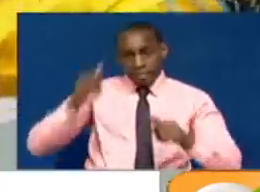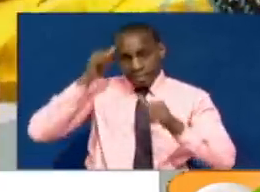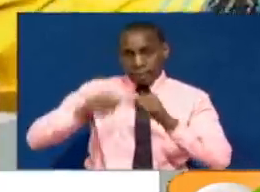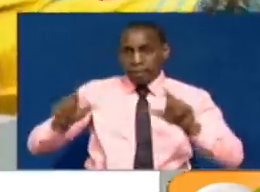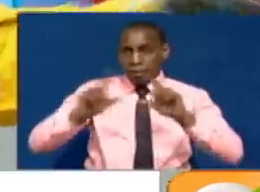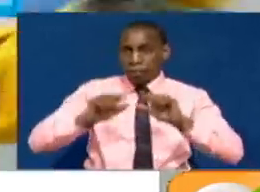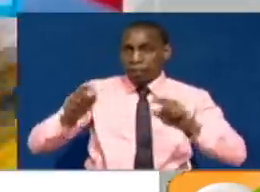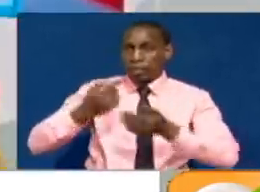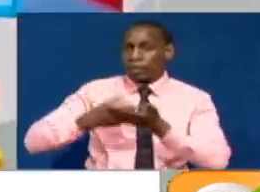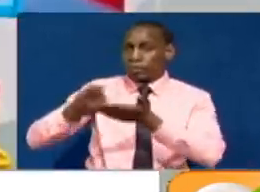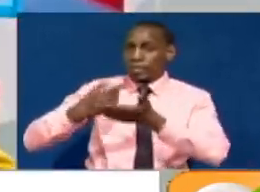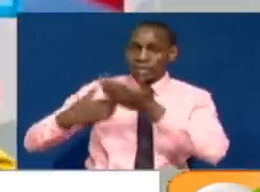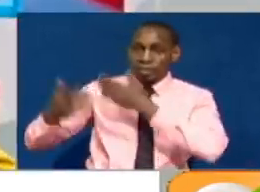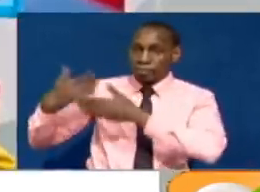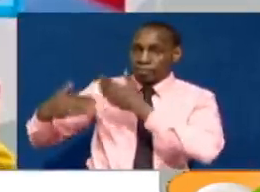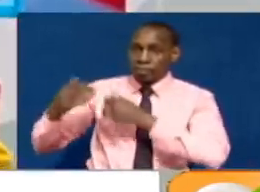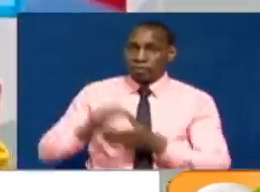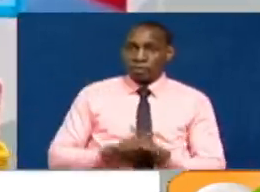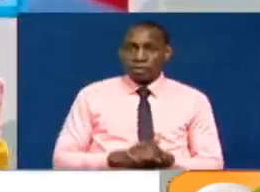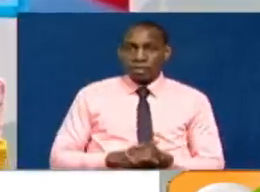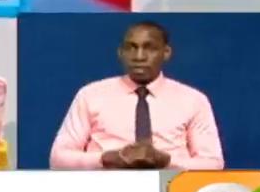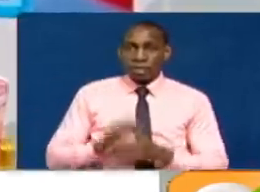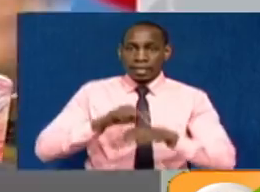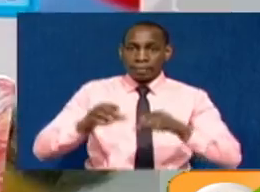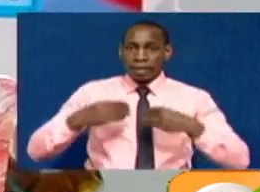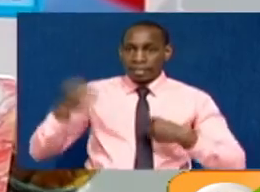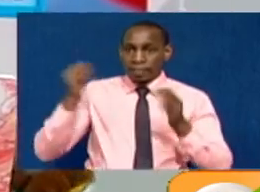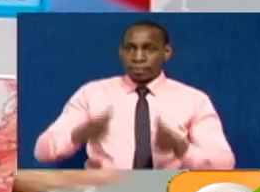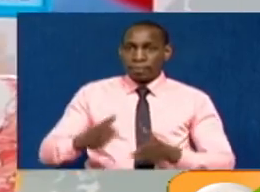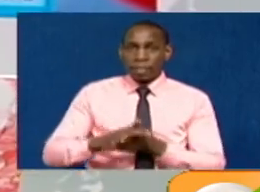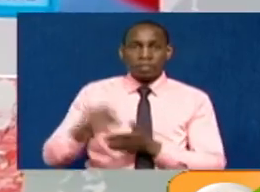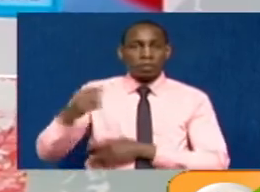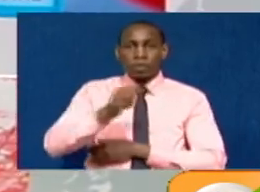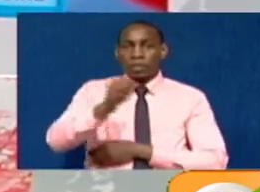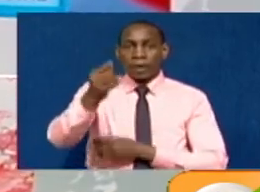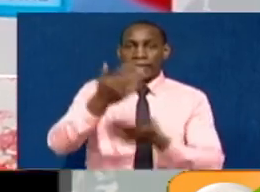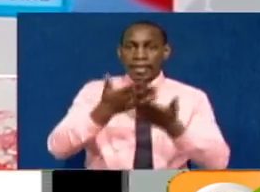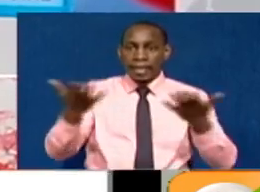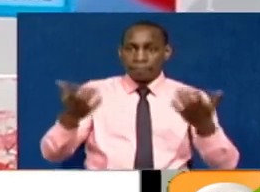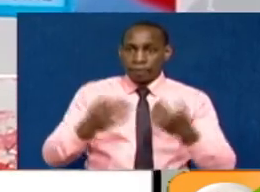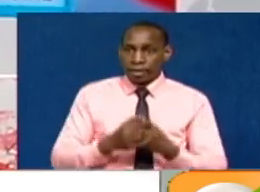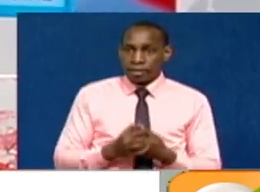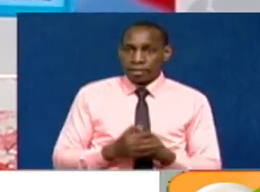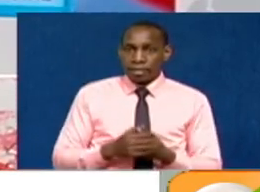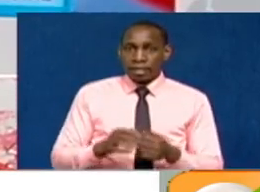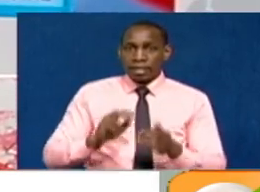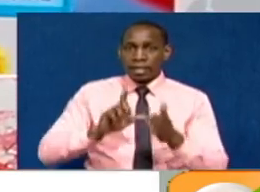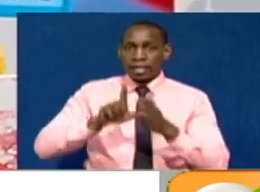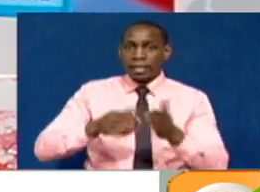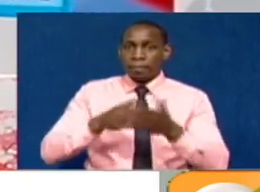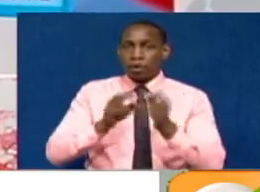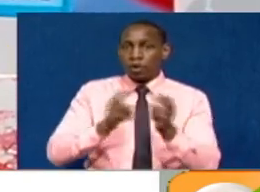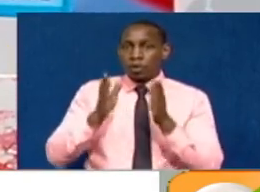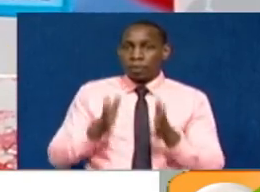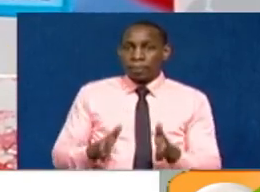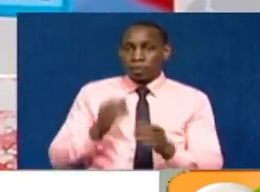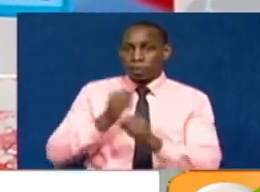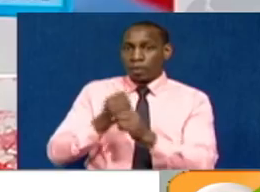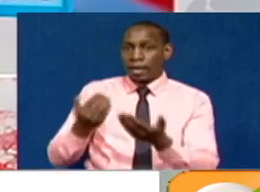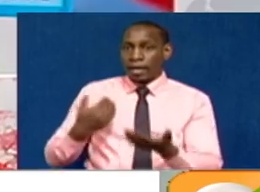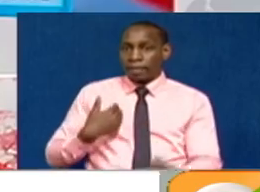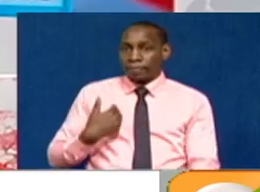mentioned this quite a few times, and Gashuri says it a lot, when you allow politicians to do what they want, and then you deny a Kenyan who has a job maybe